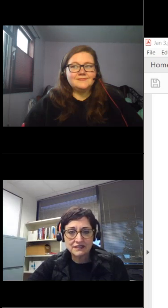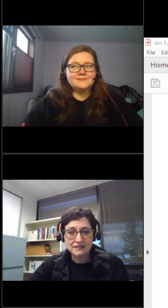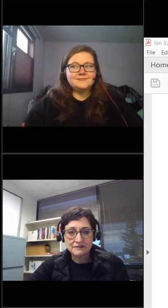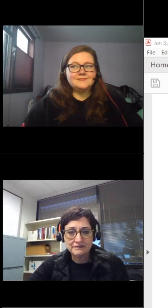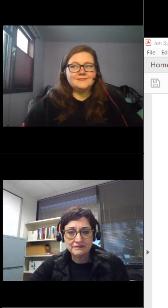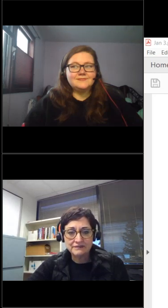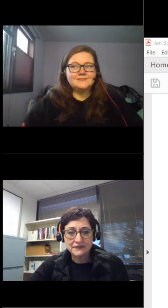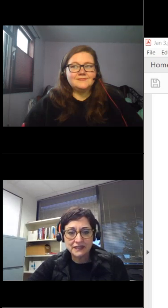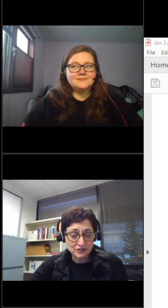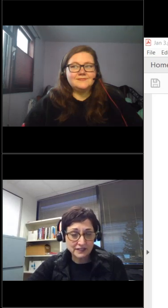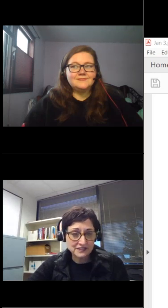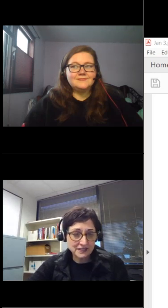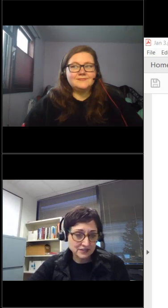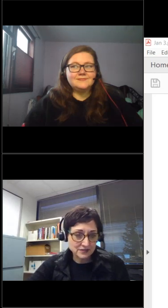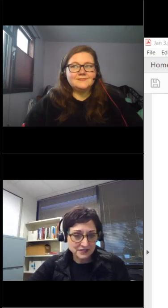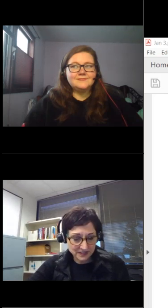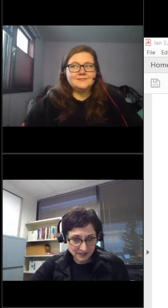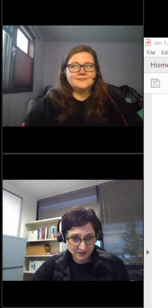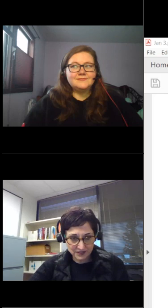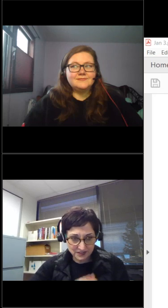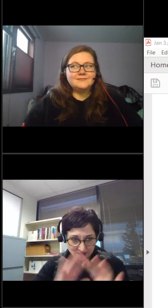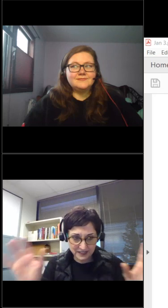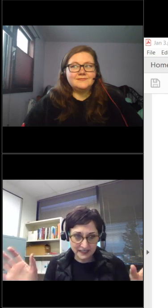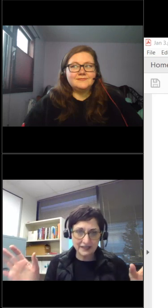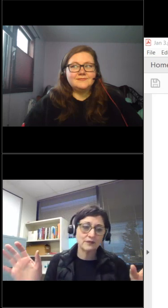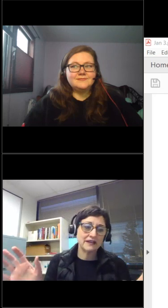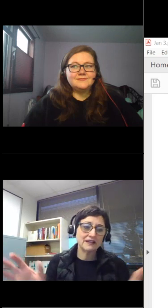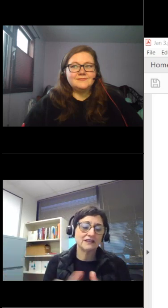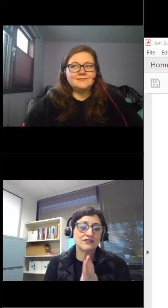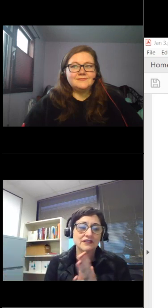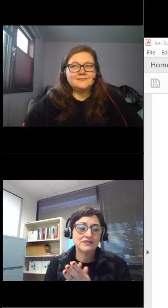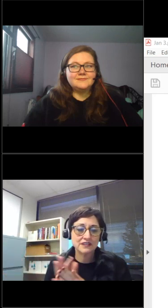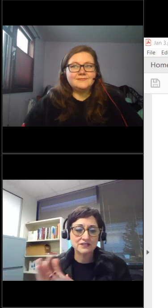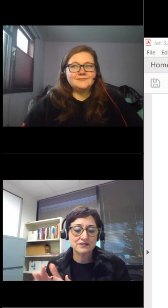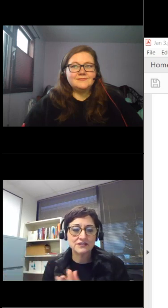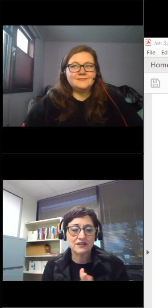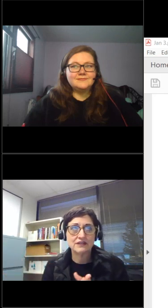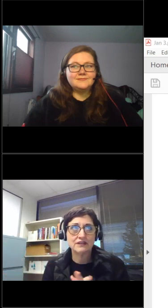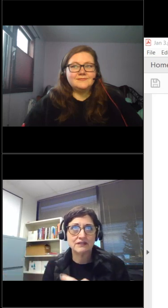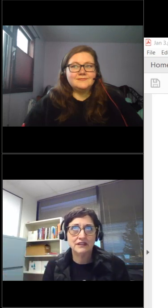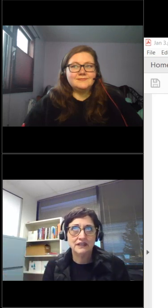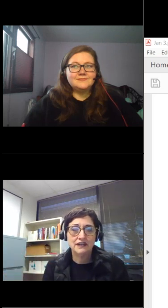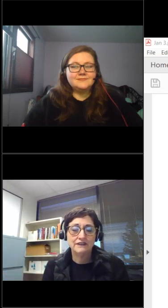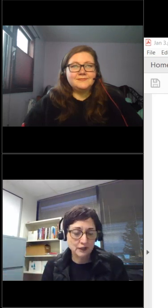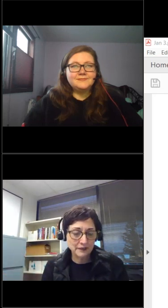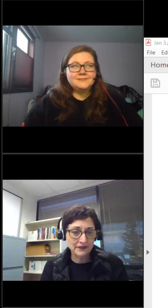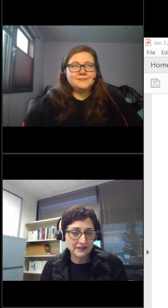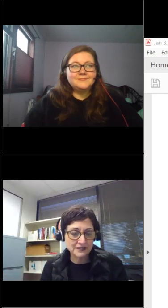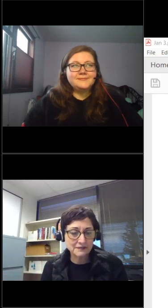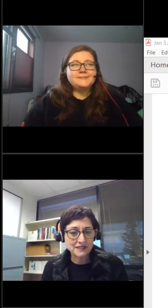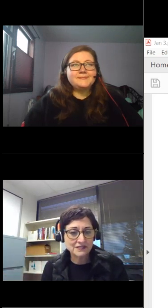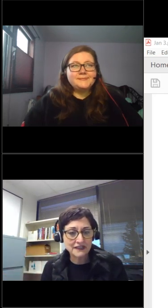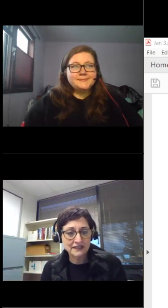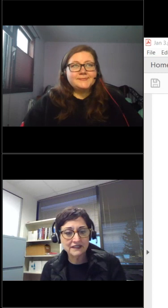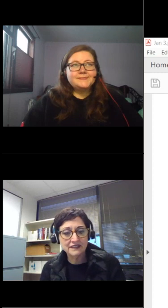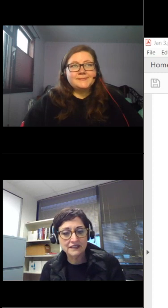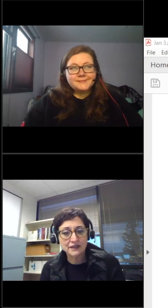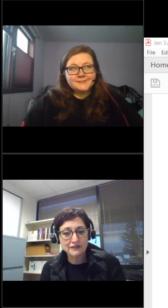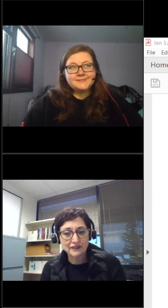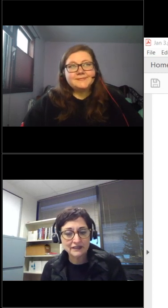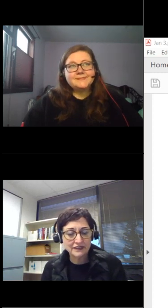and electronic signatures. And of course, to get it out of the way, electronic signatures are available and accepted as